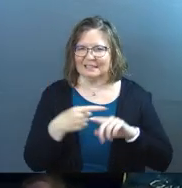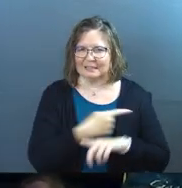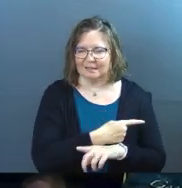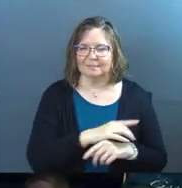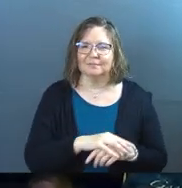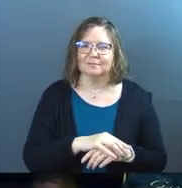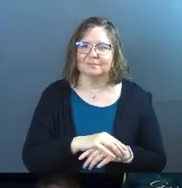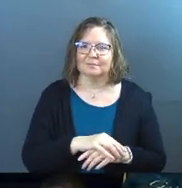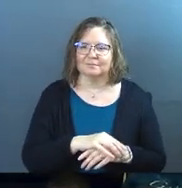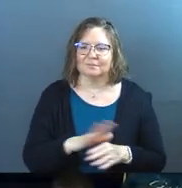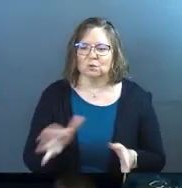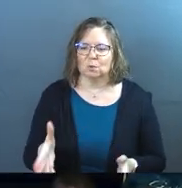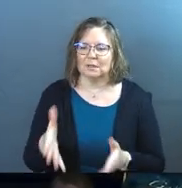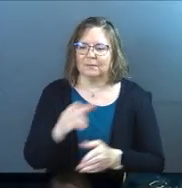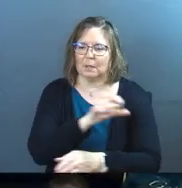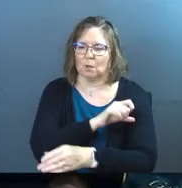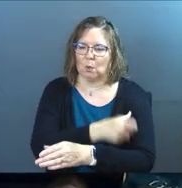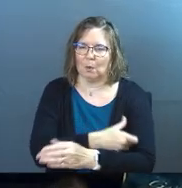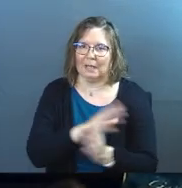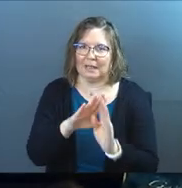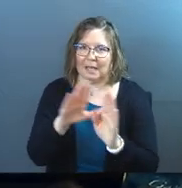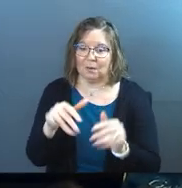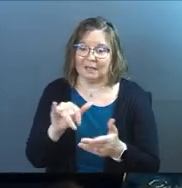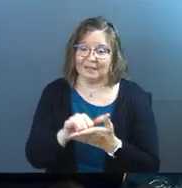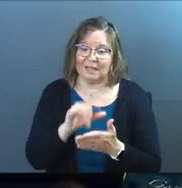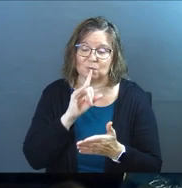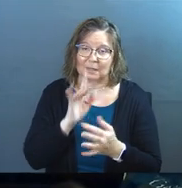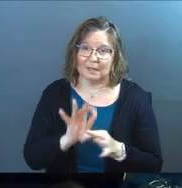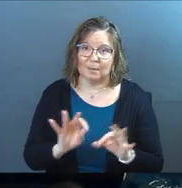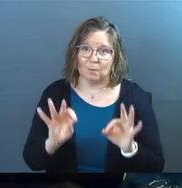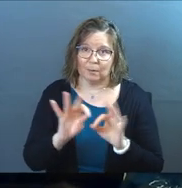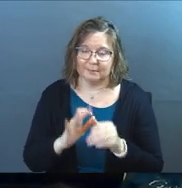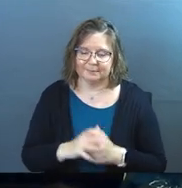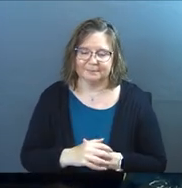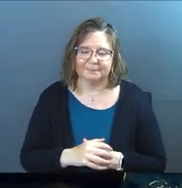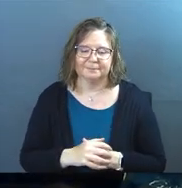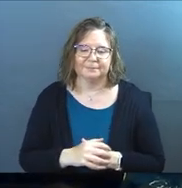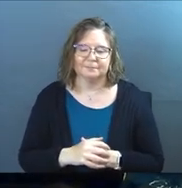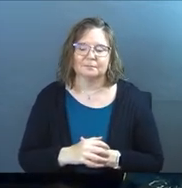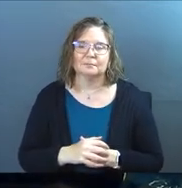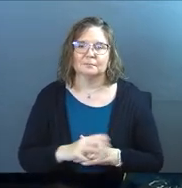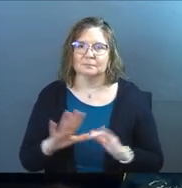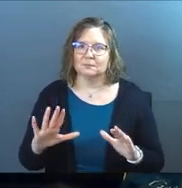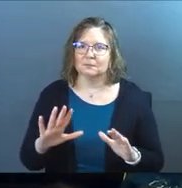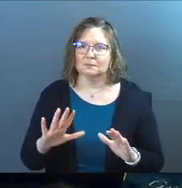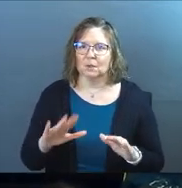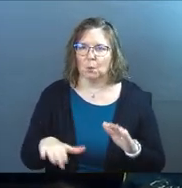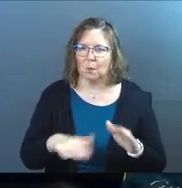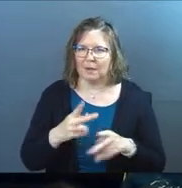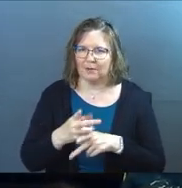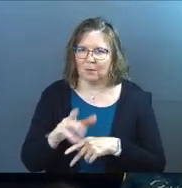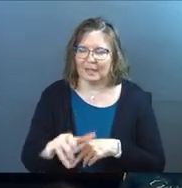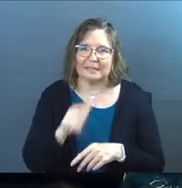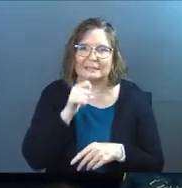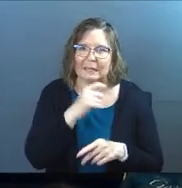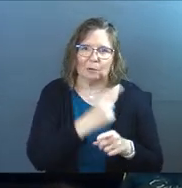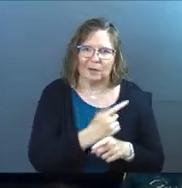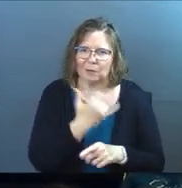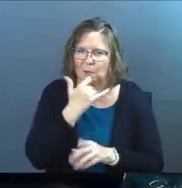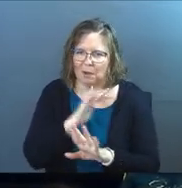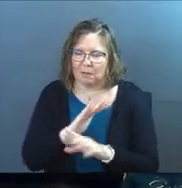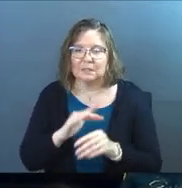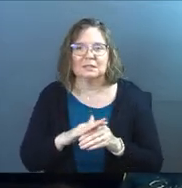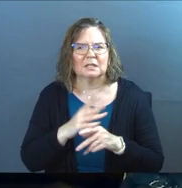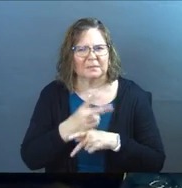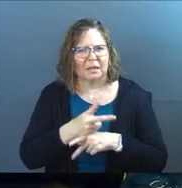So you lift them up in their authority in the household, because that's super important. So just walk carefully with that. It's not rights and wrongs.